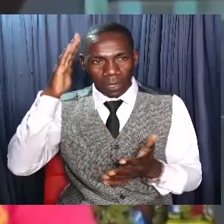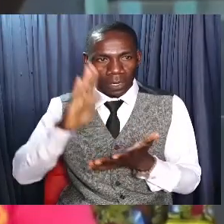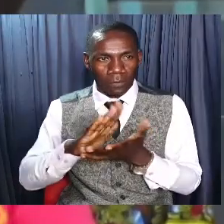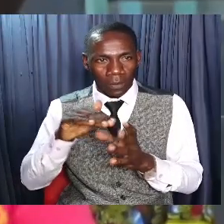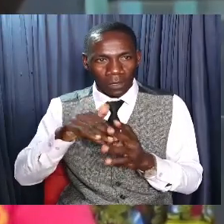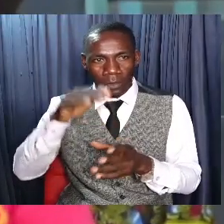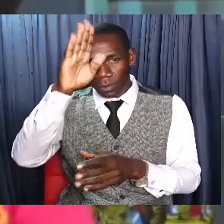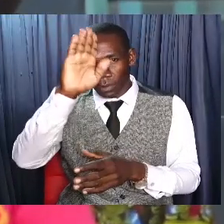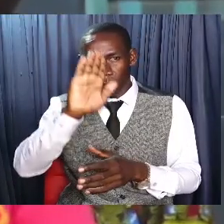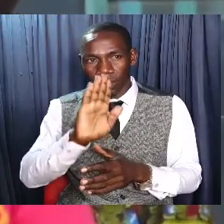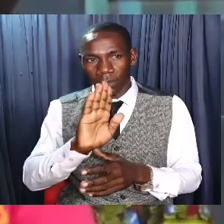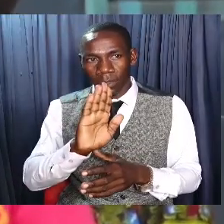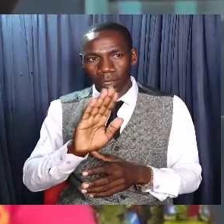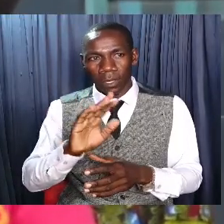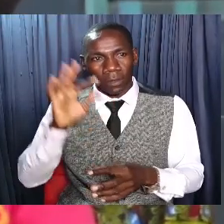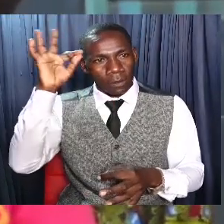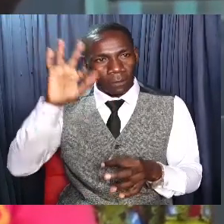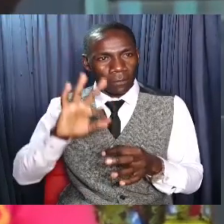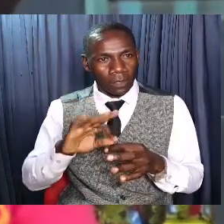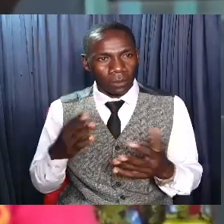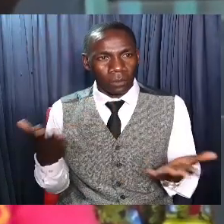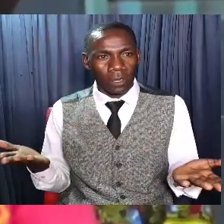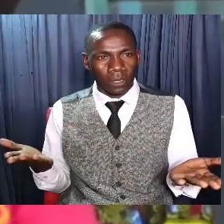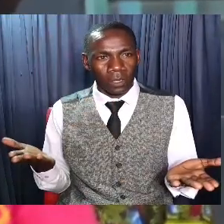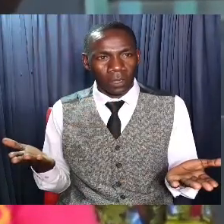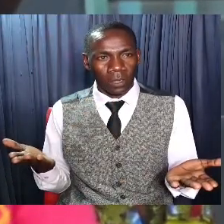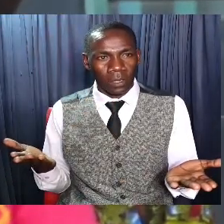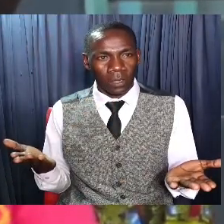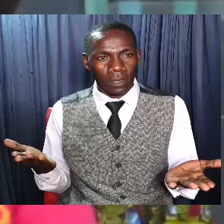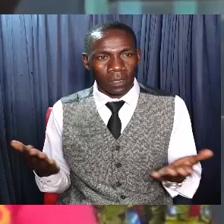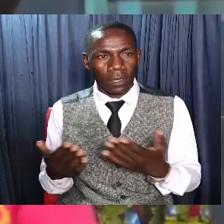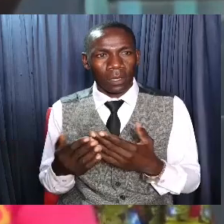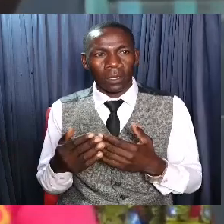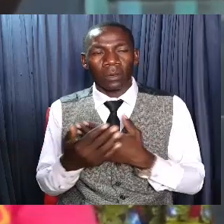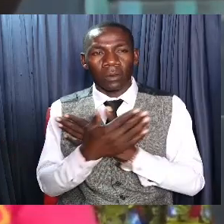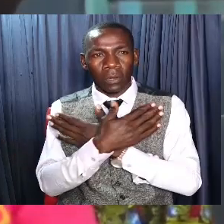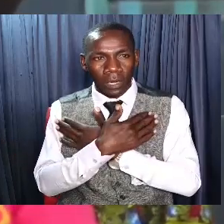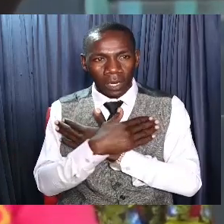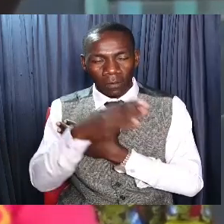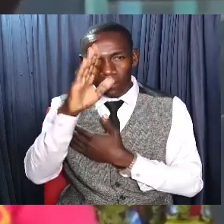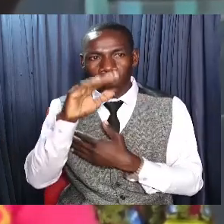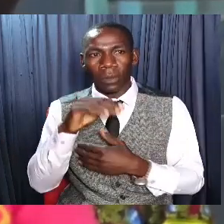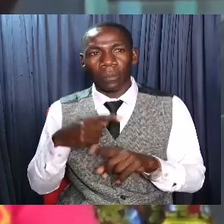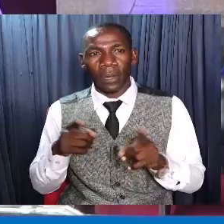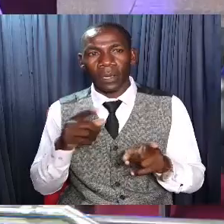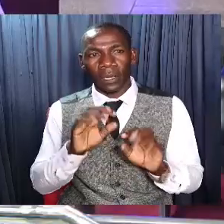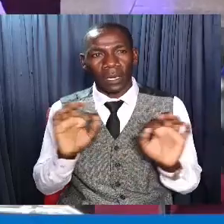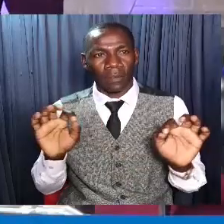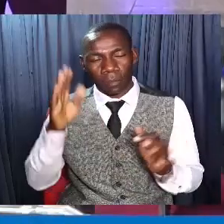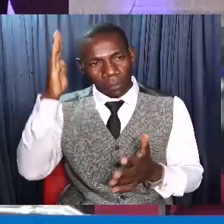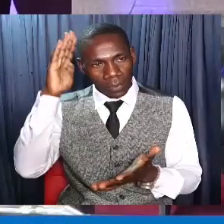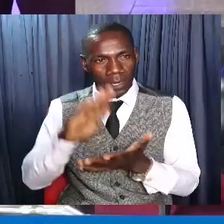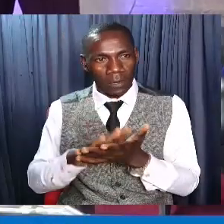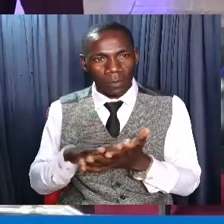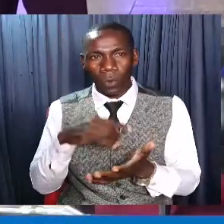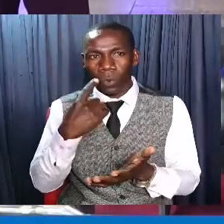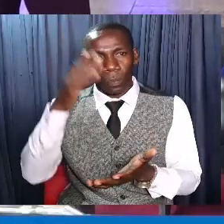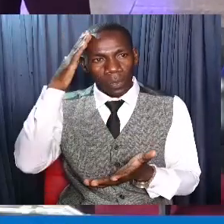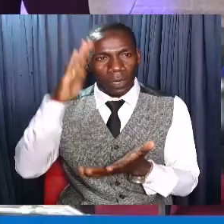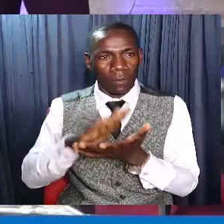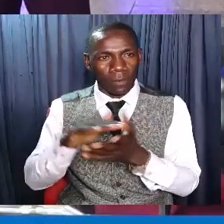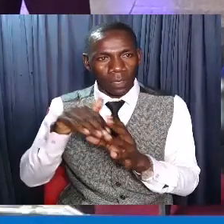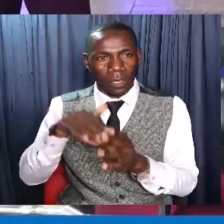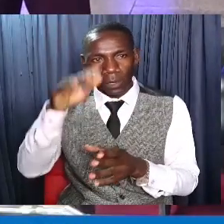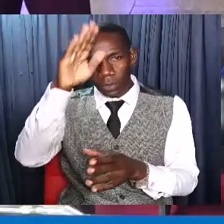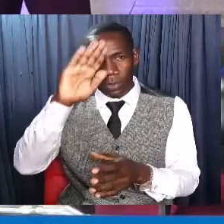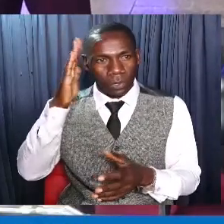in God. Imani iko wapi? What is faith here? Upendi Mungu tena humwamini. You don't love God again, you don't believe Amine in Him. Mungu, one believing